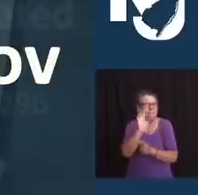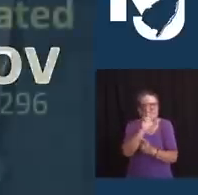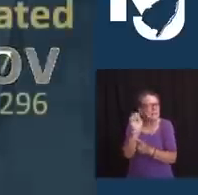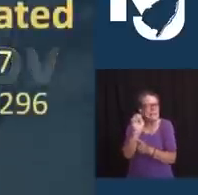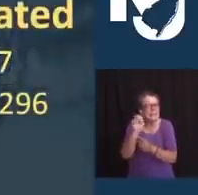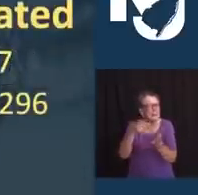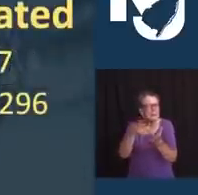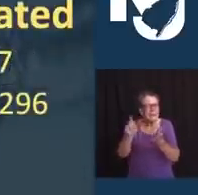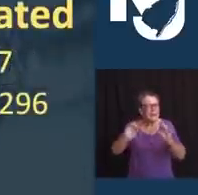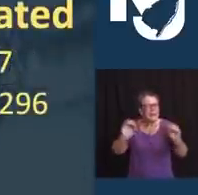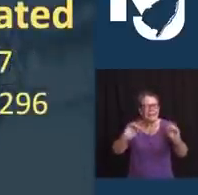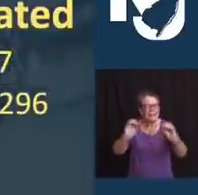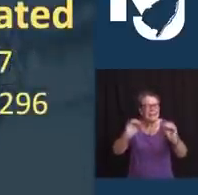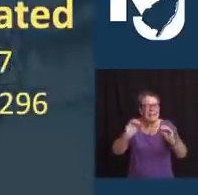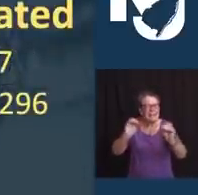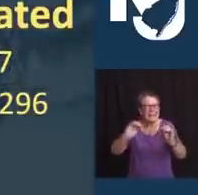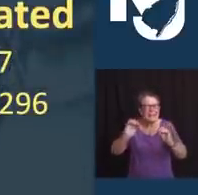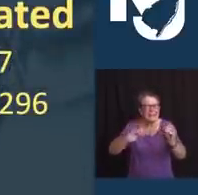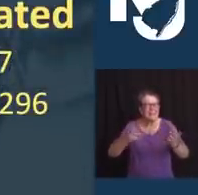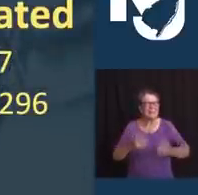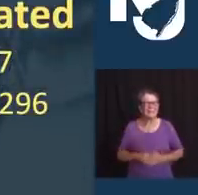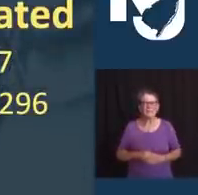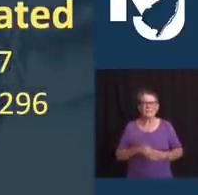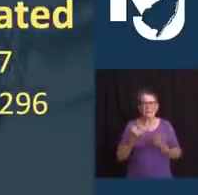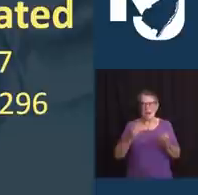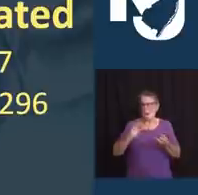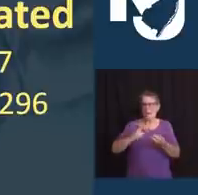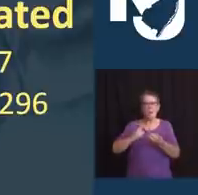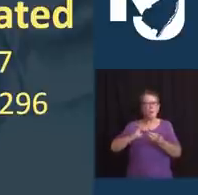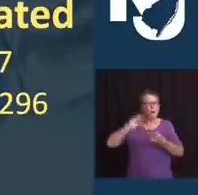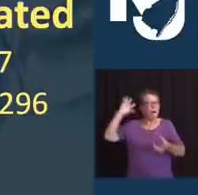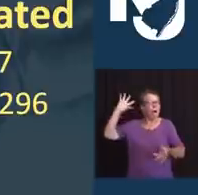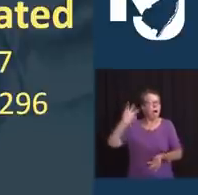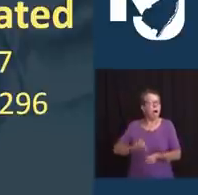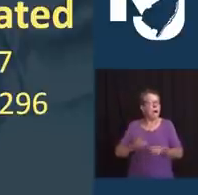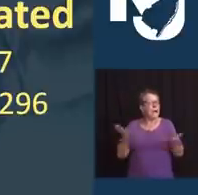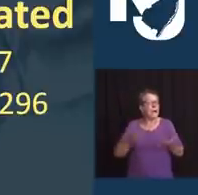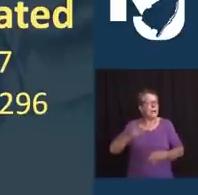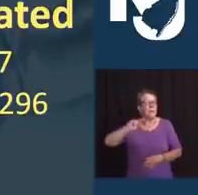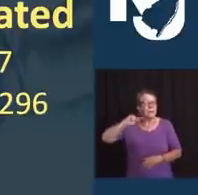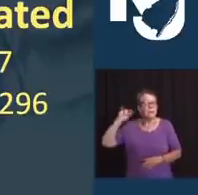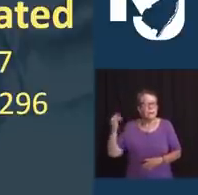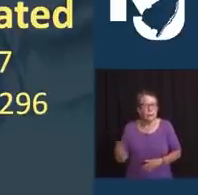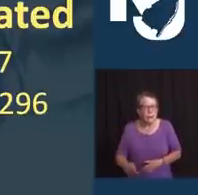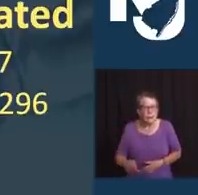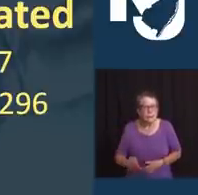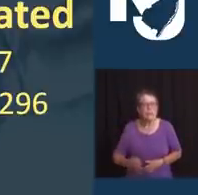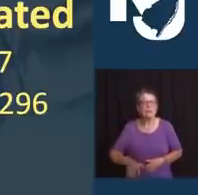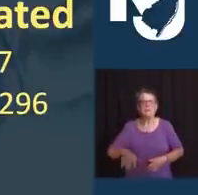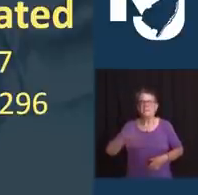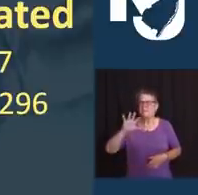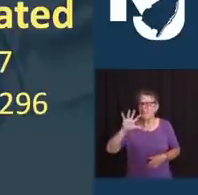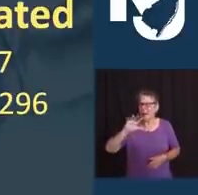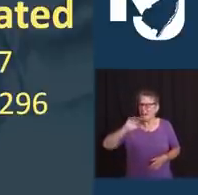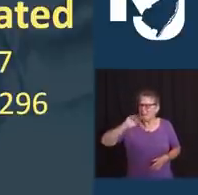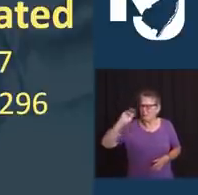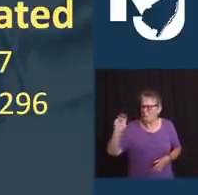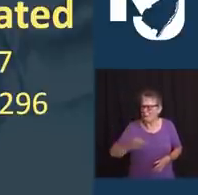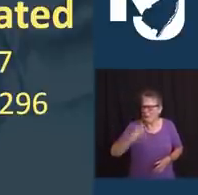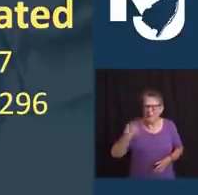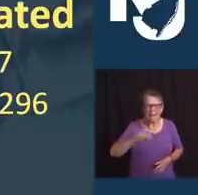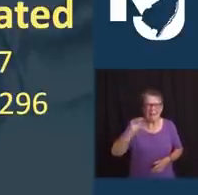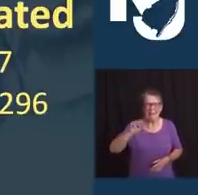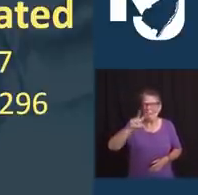numbers. The total universe of individuals who have now received their full vaccination course is, as of this morning,